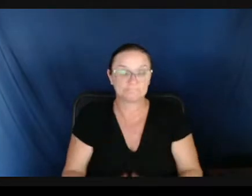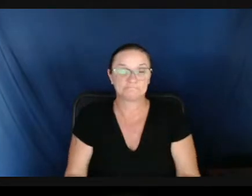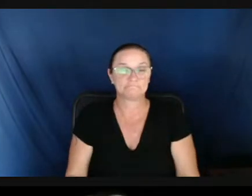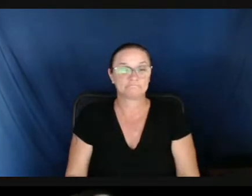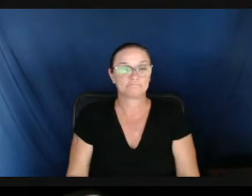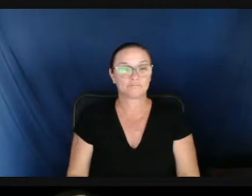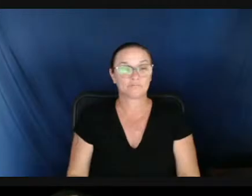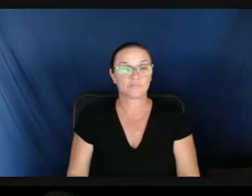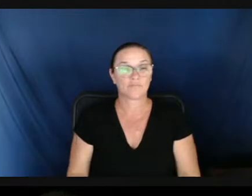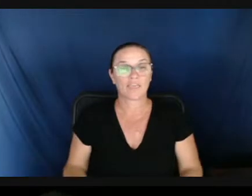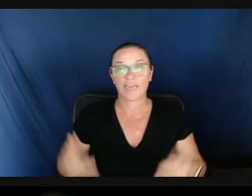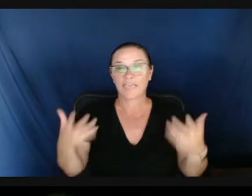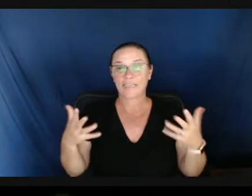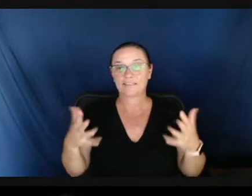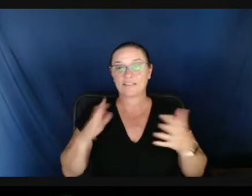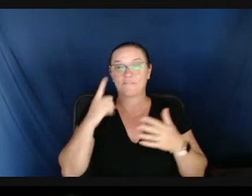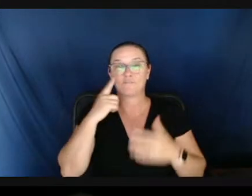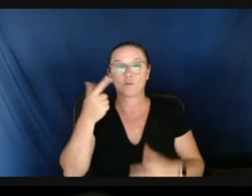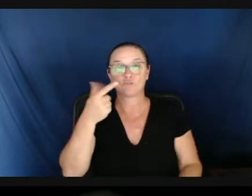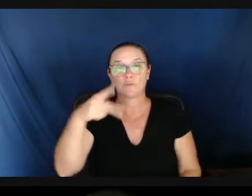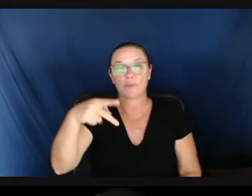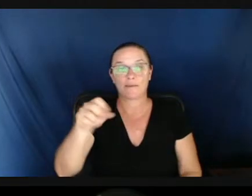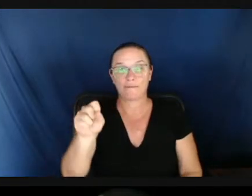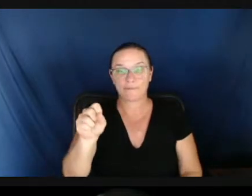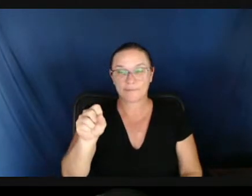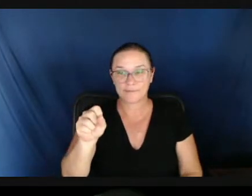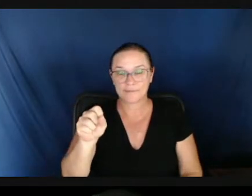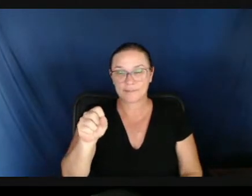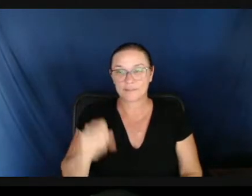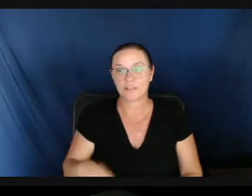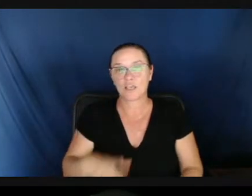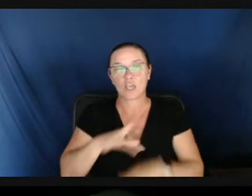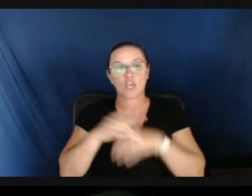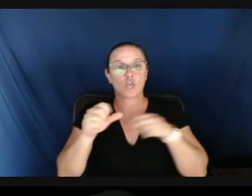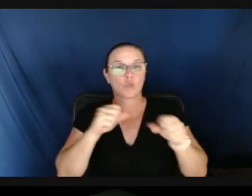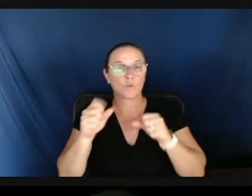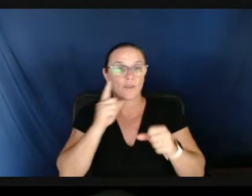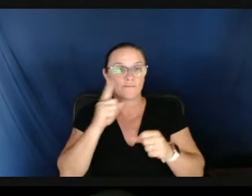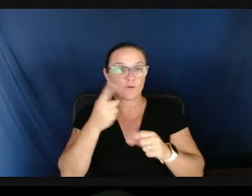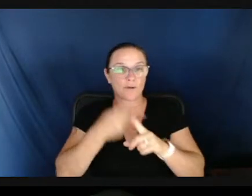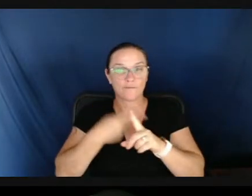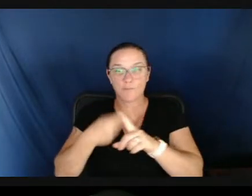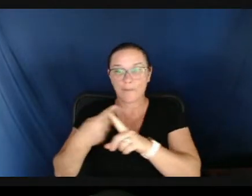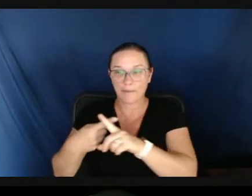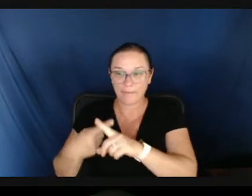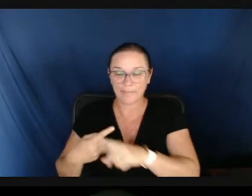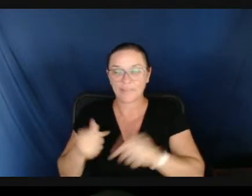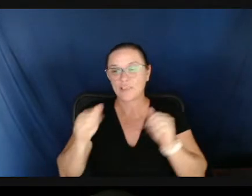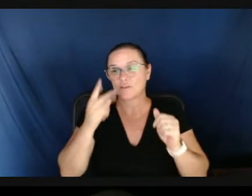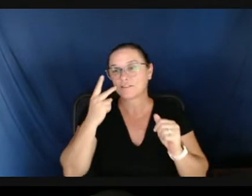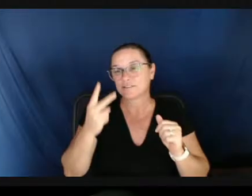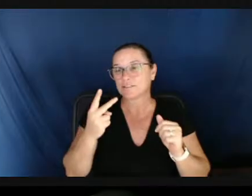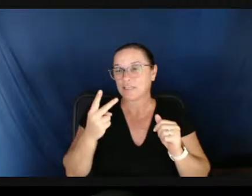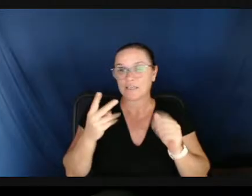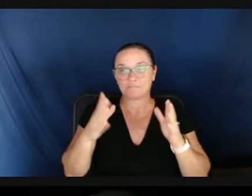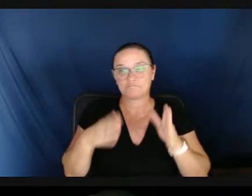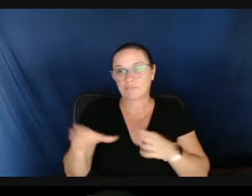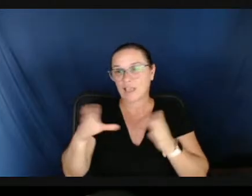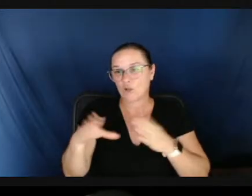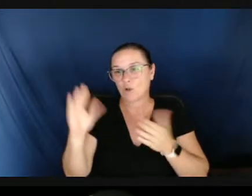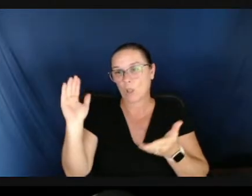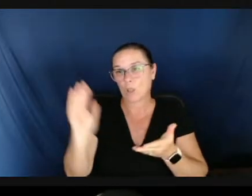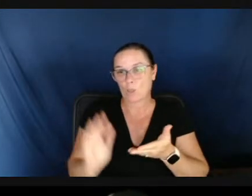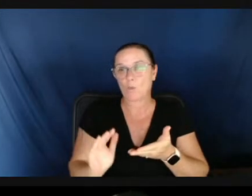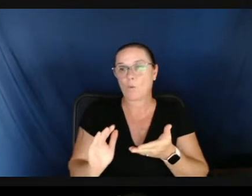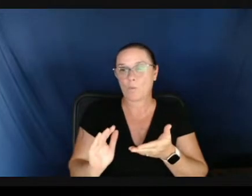So, all right, that's all of our GPS earthquake counts per month. You can see similar pattern low